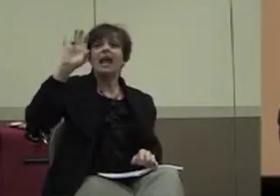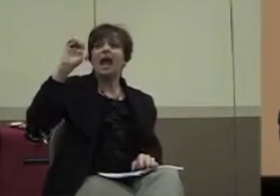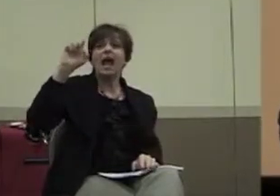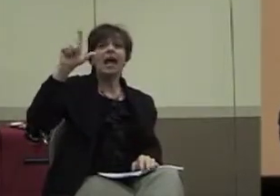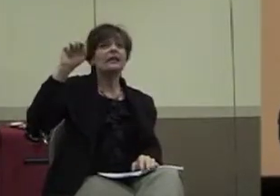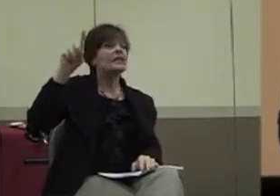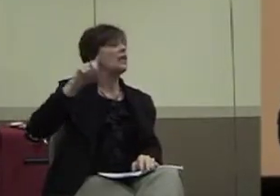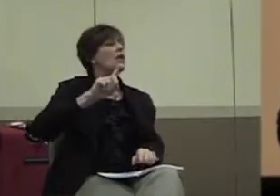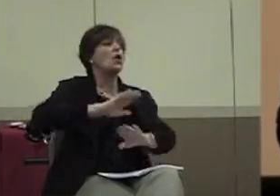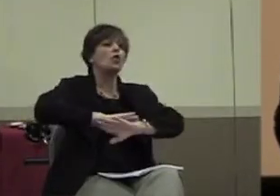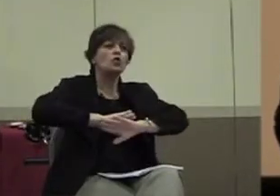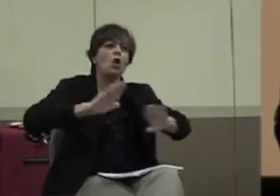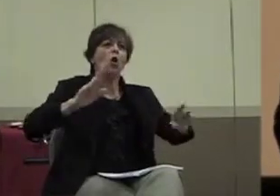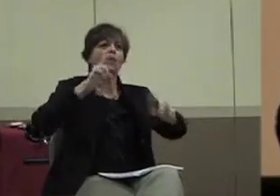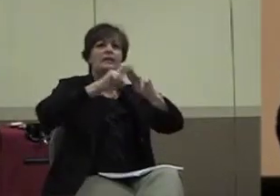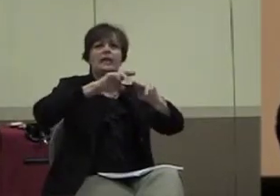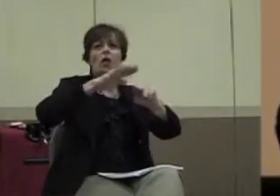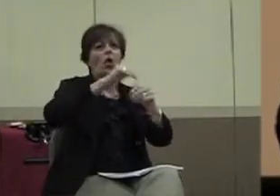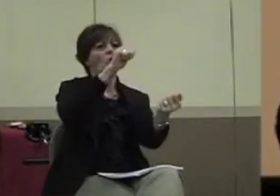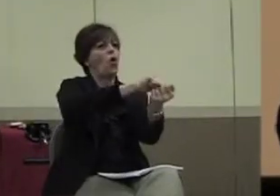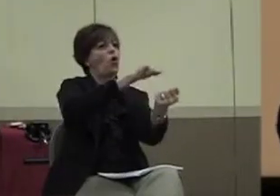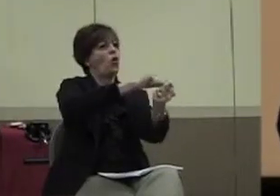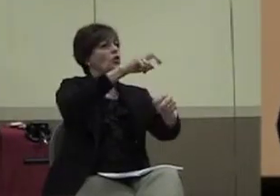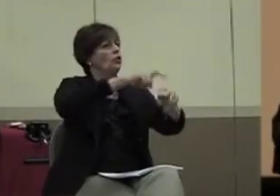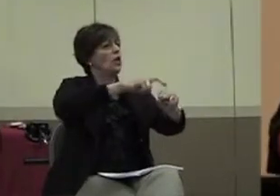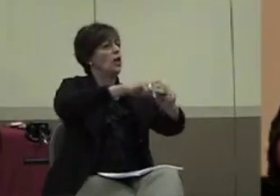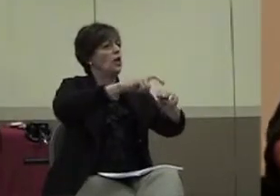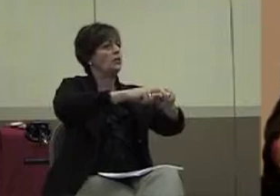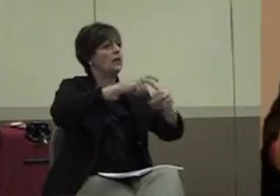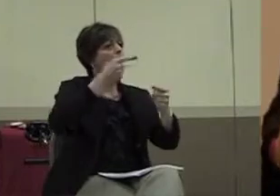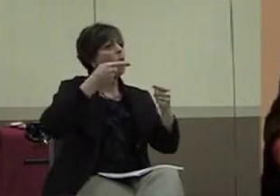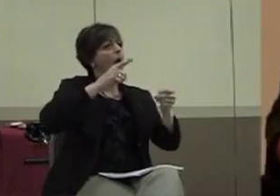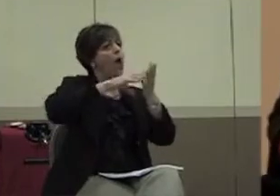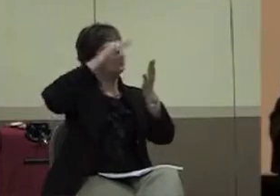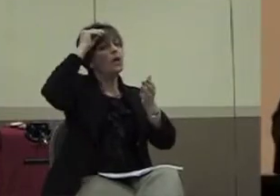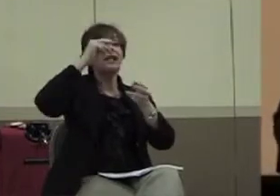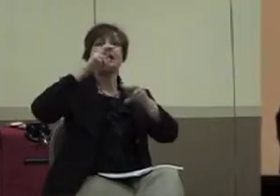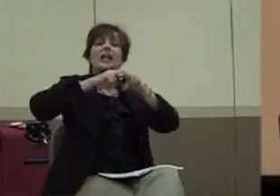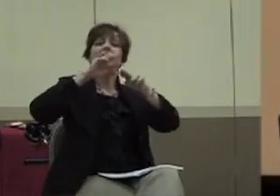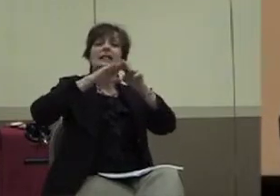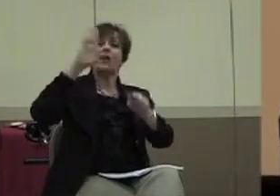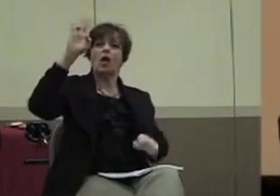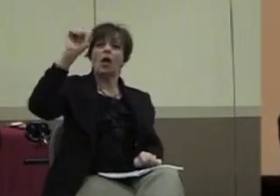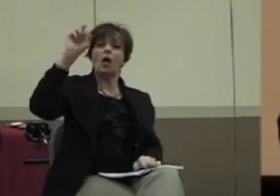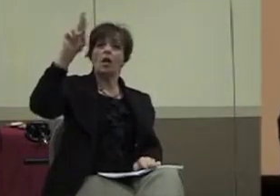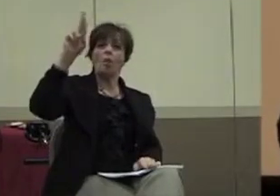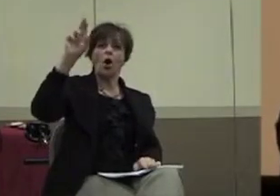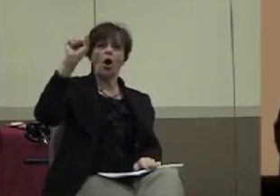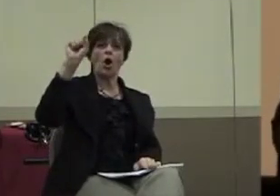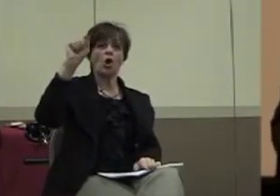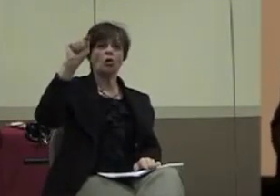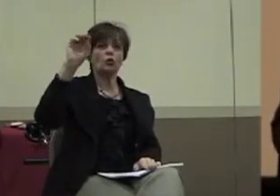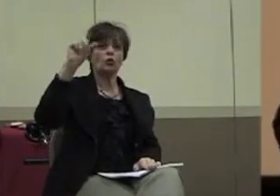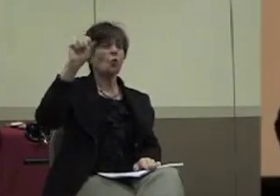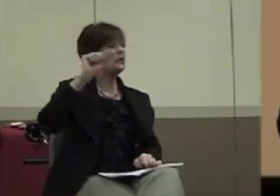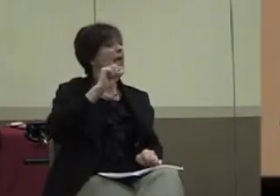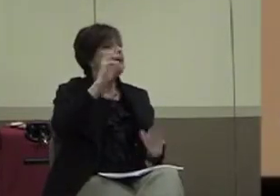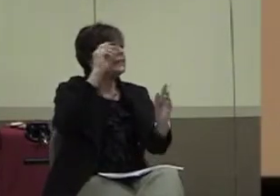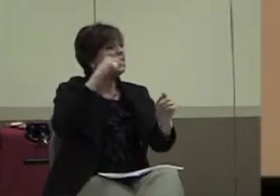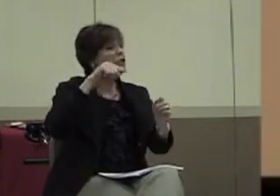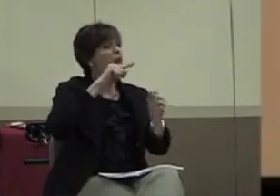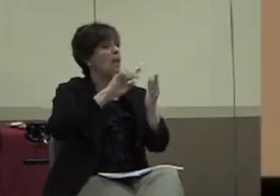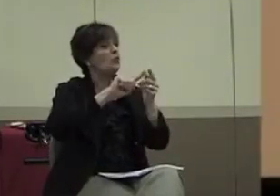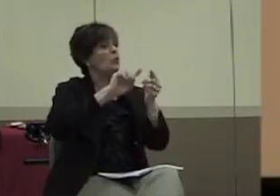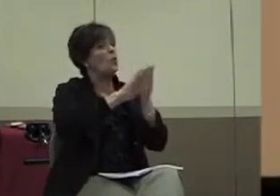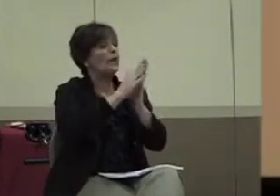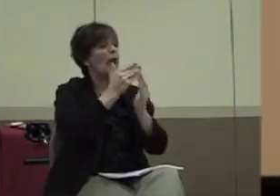or plastic chairs while they're learning. They sit on bar stools. Not because they're training them to be good drinkers, although